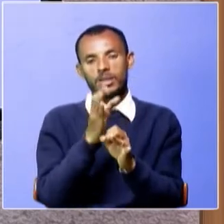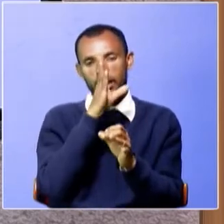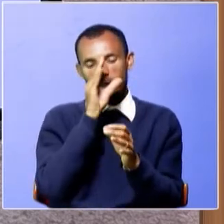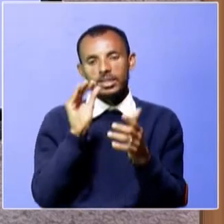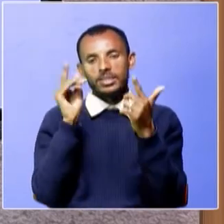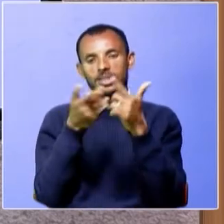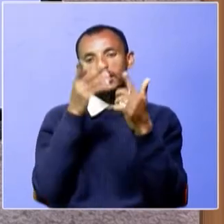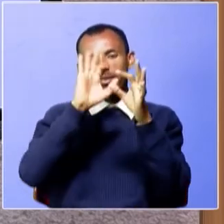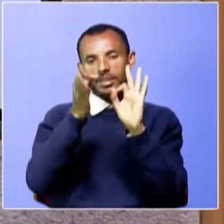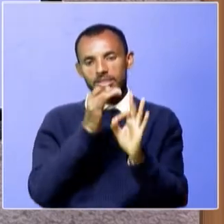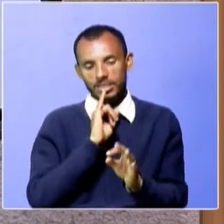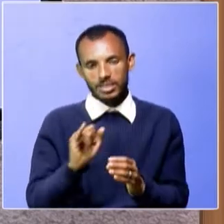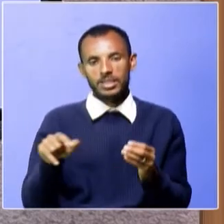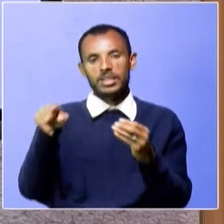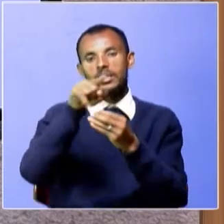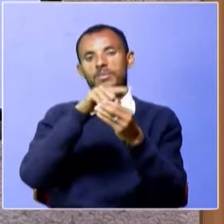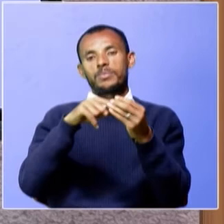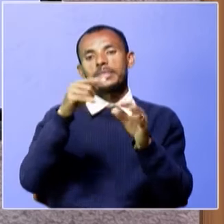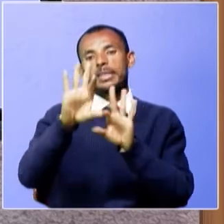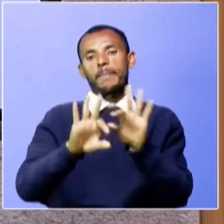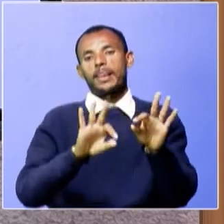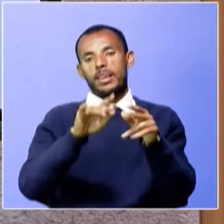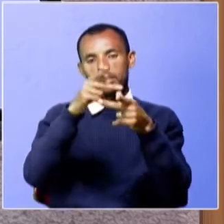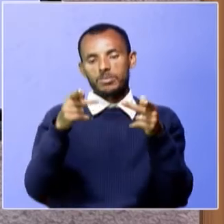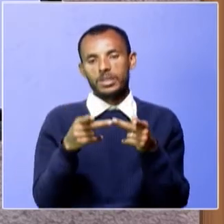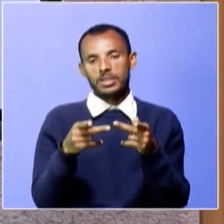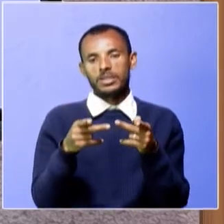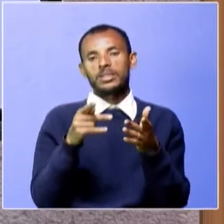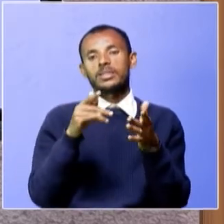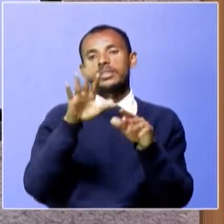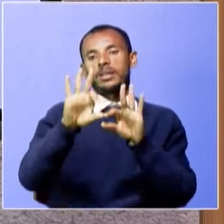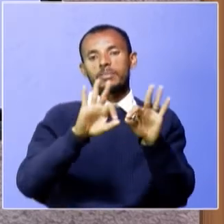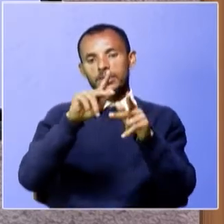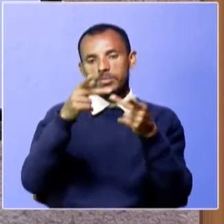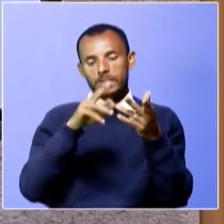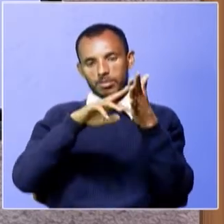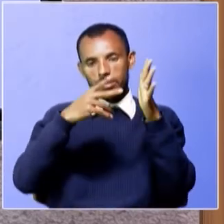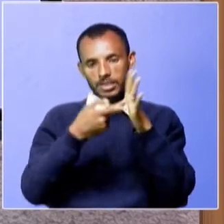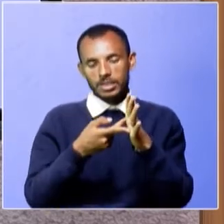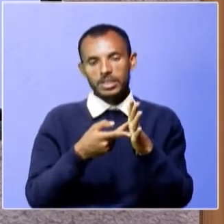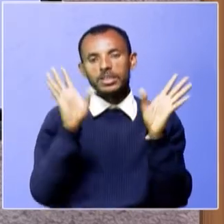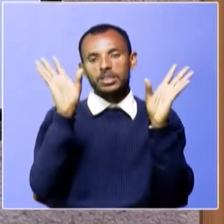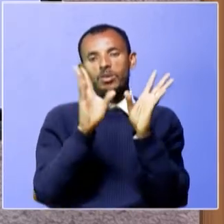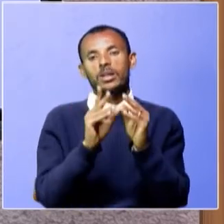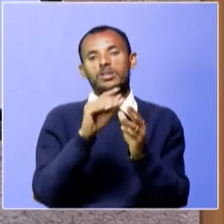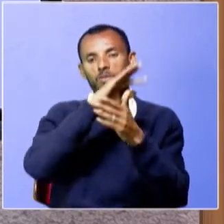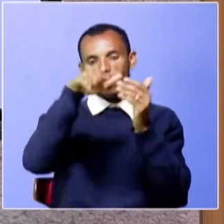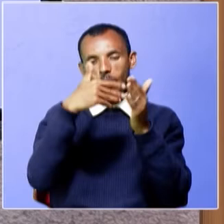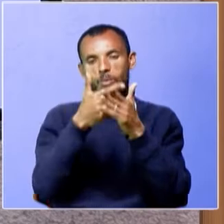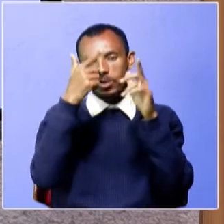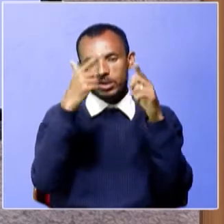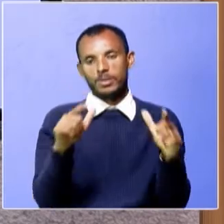And the second definition was about sample space. A sample space is defined as the collection of all